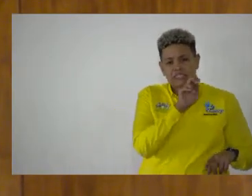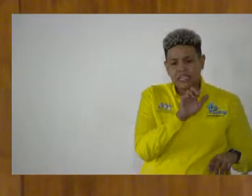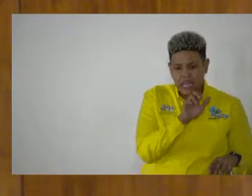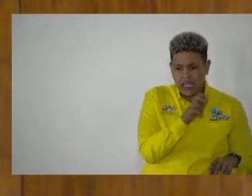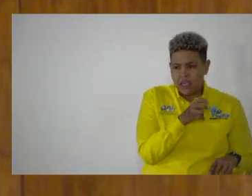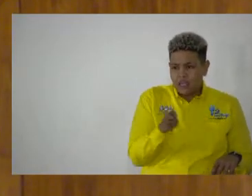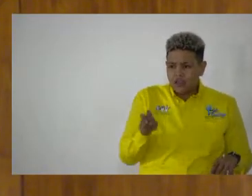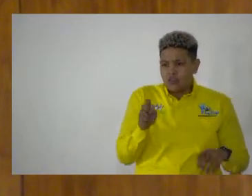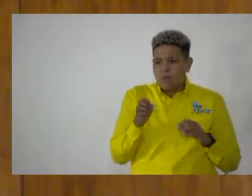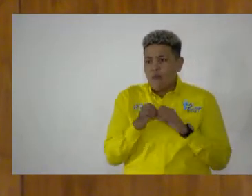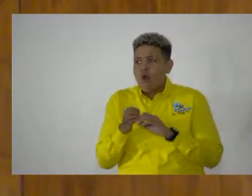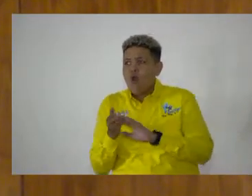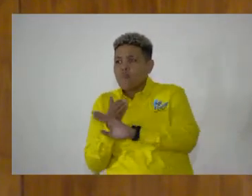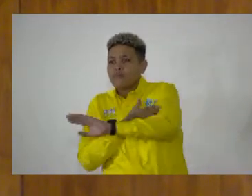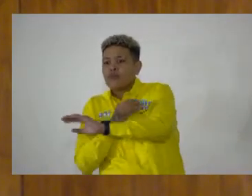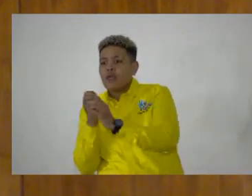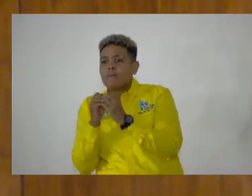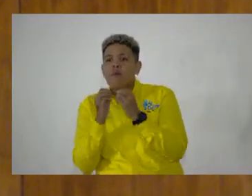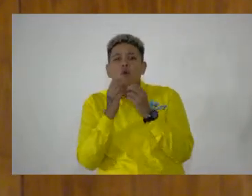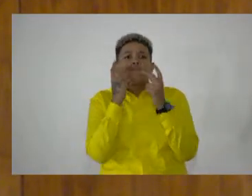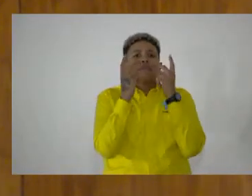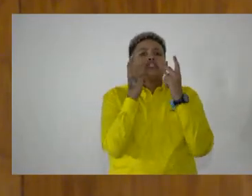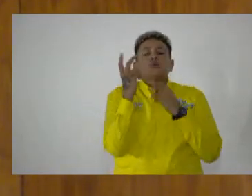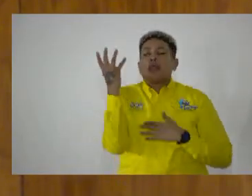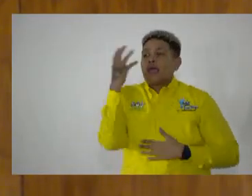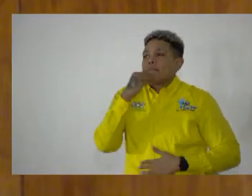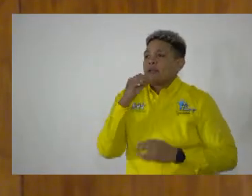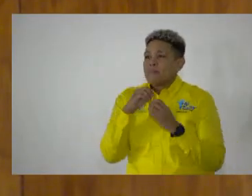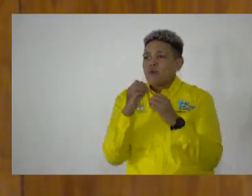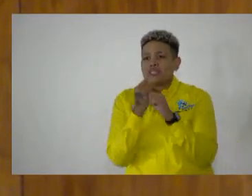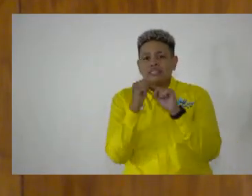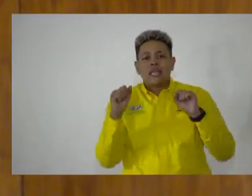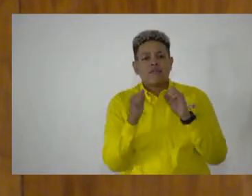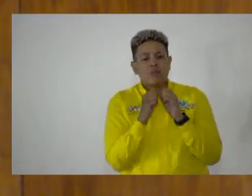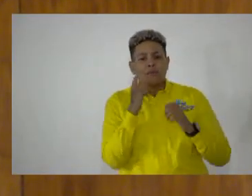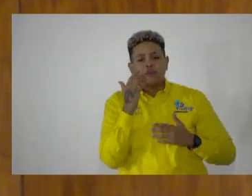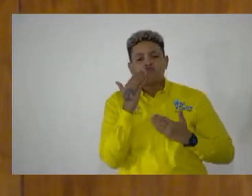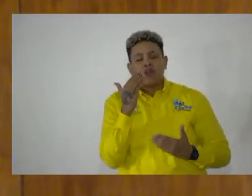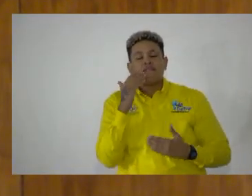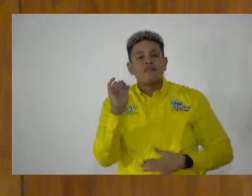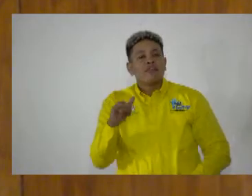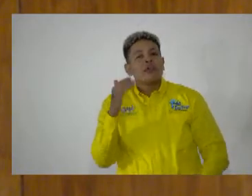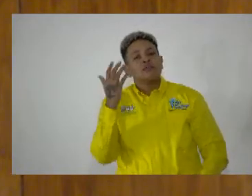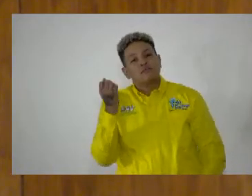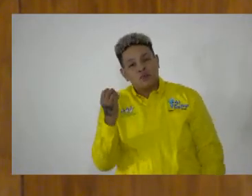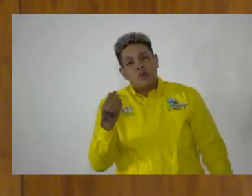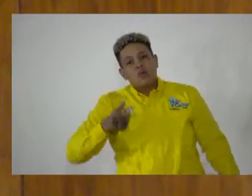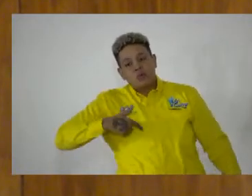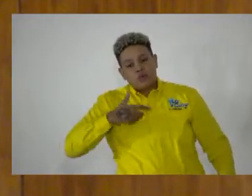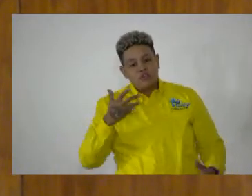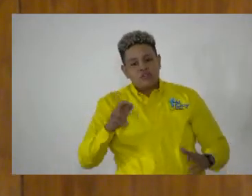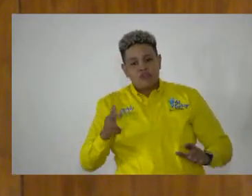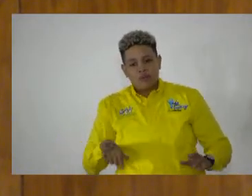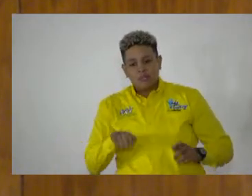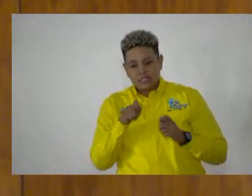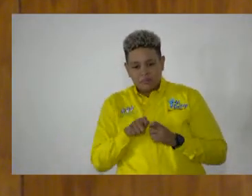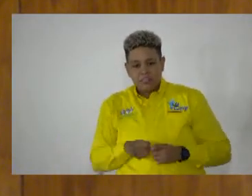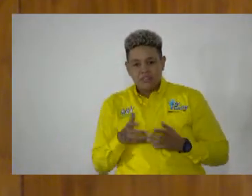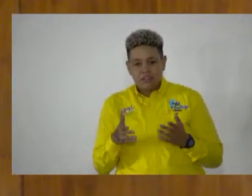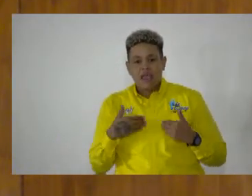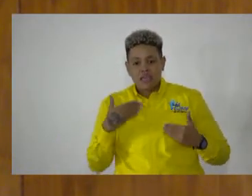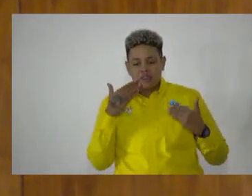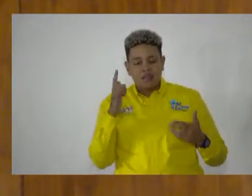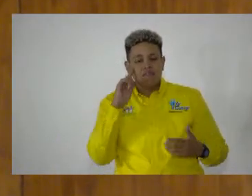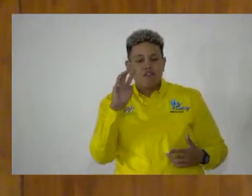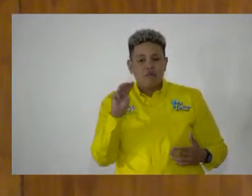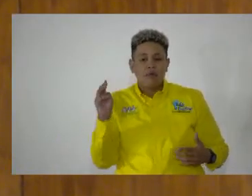more up-to-date, more visually appealing and safer, will be very grateful for it. So we are on board with this particular one, and thank you